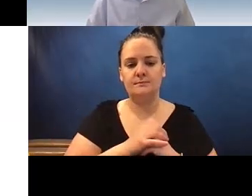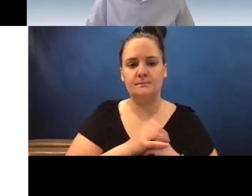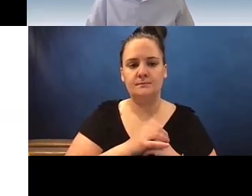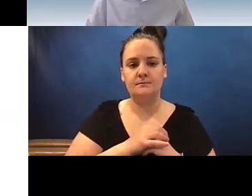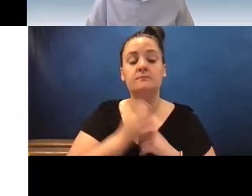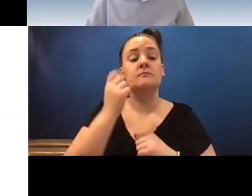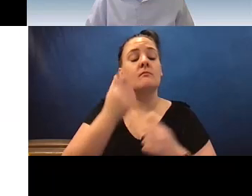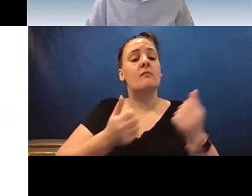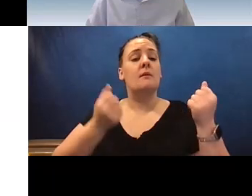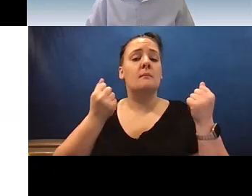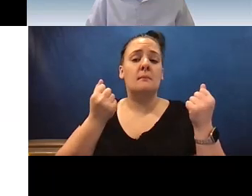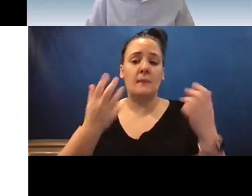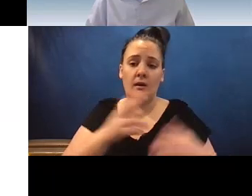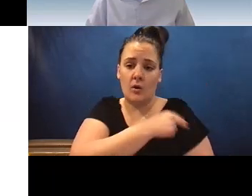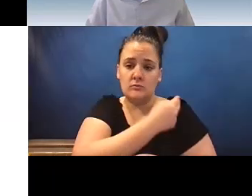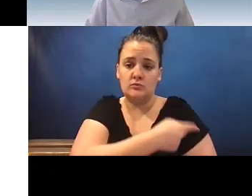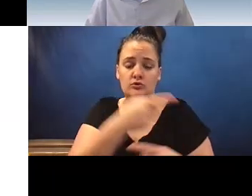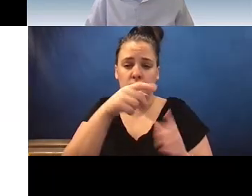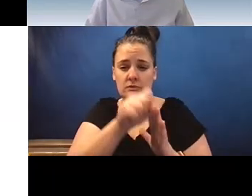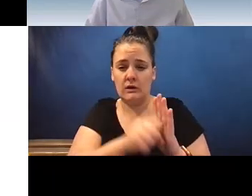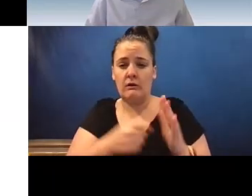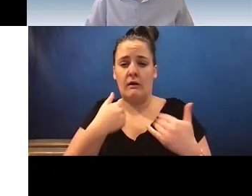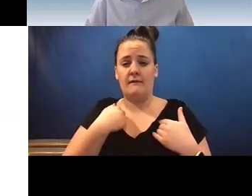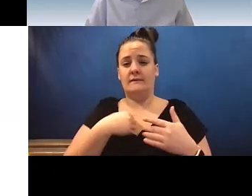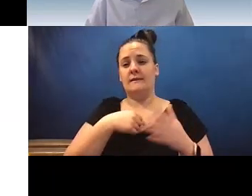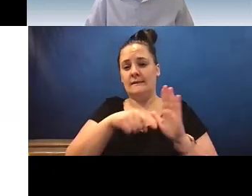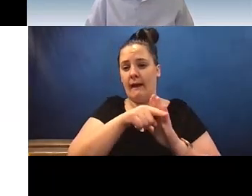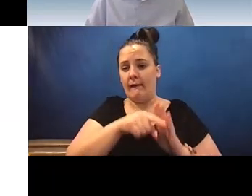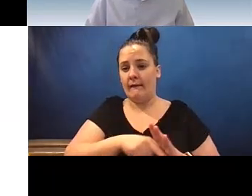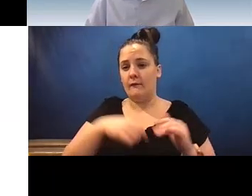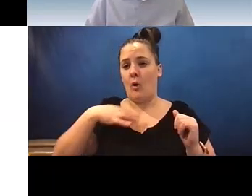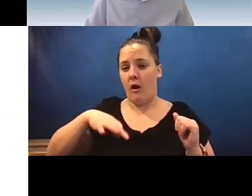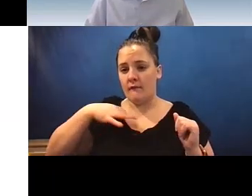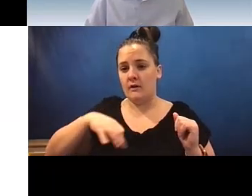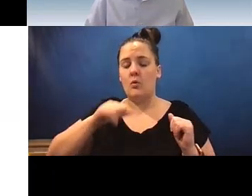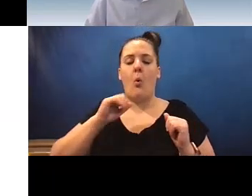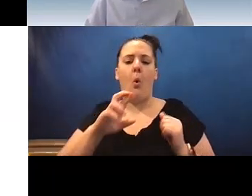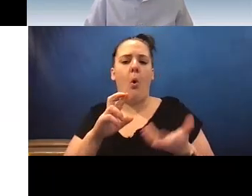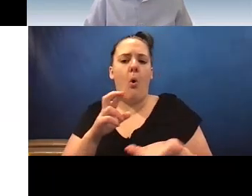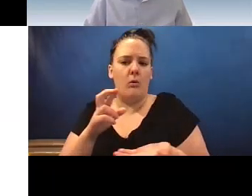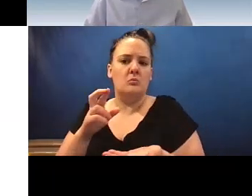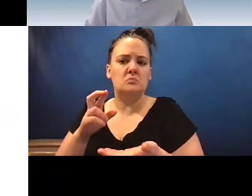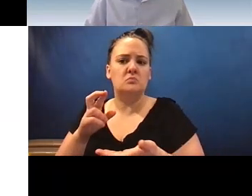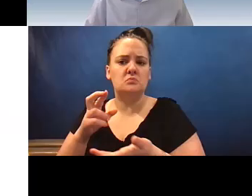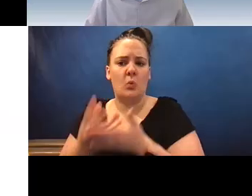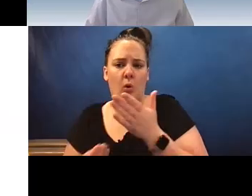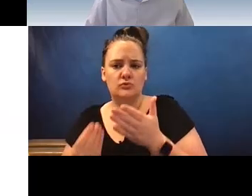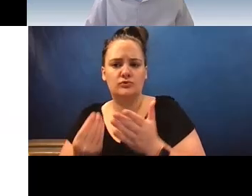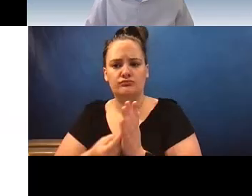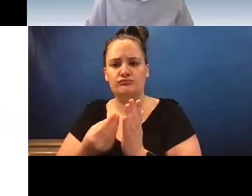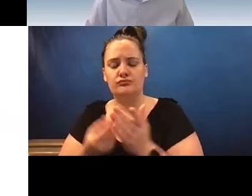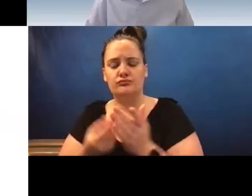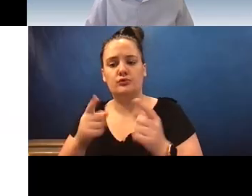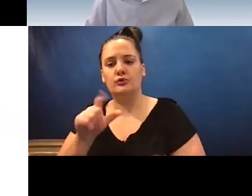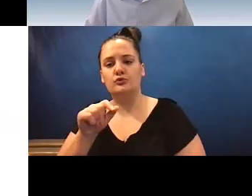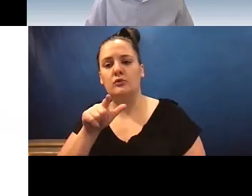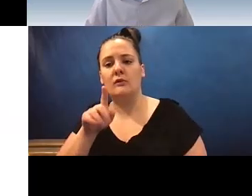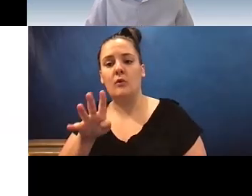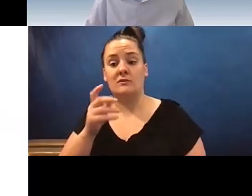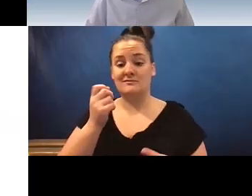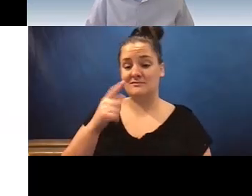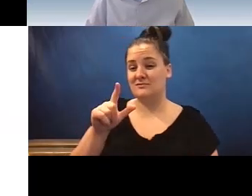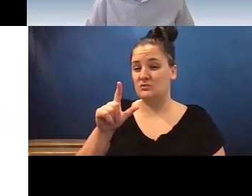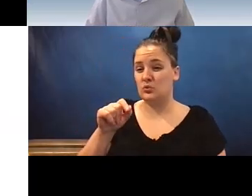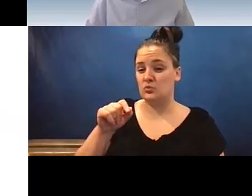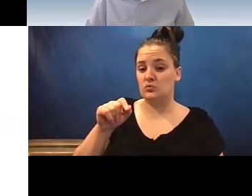in the state with a negative total margin or a loss in 2024. 22 hospitals, or 26%, had these